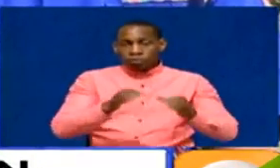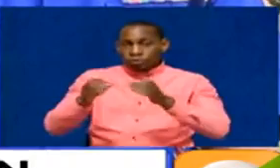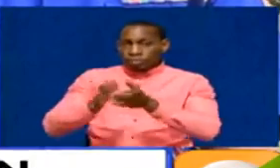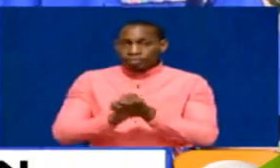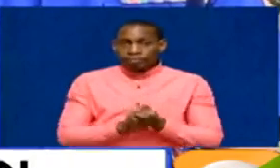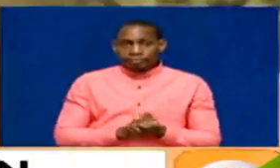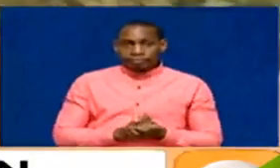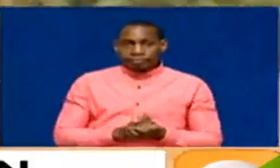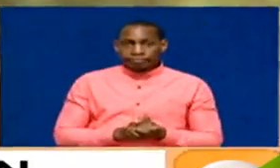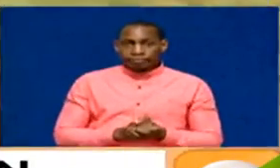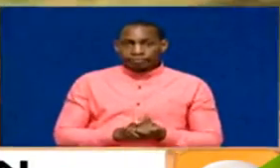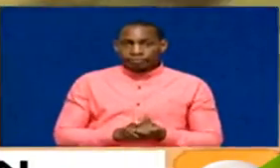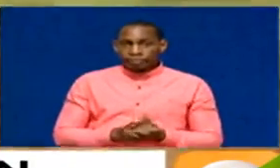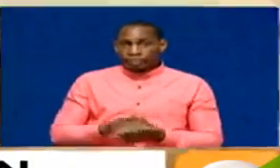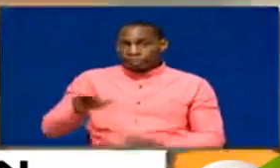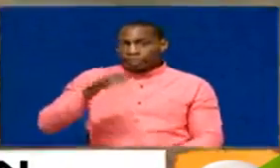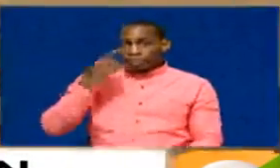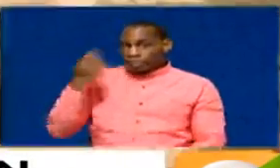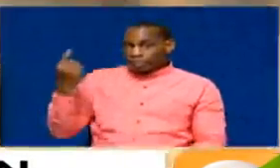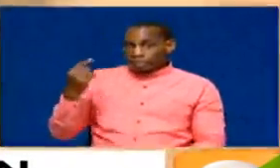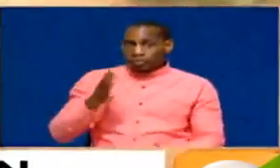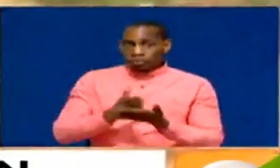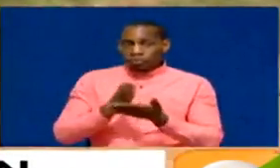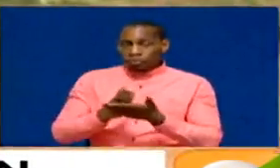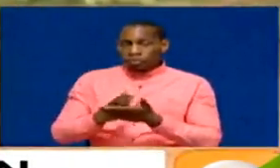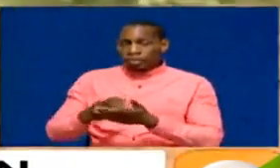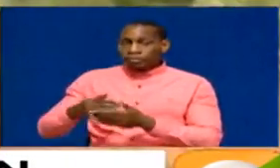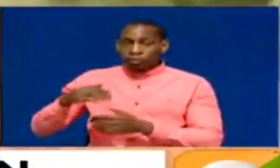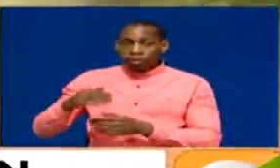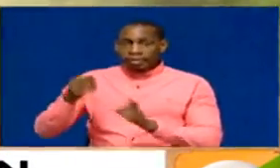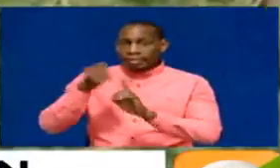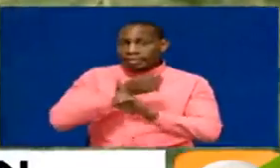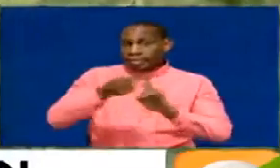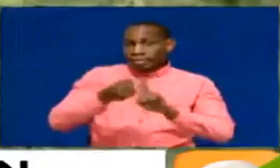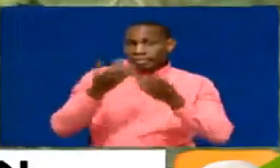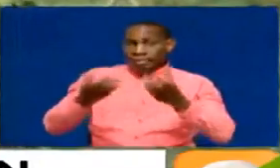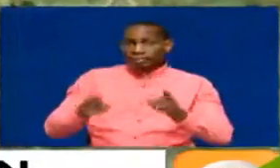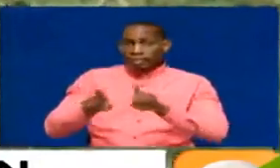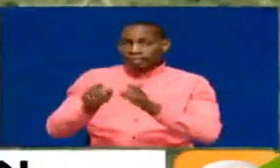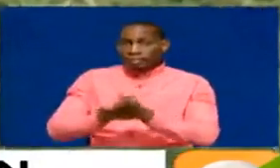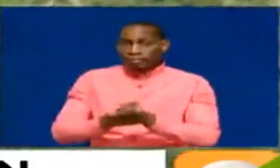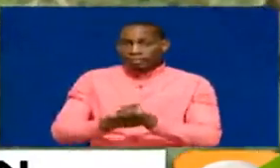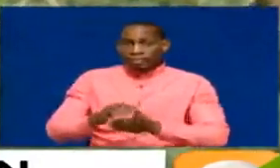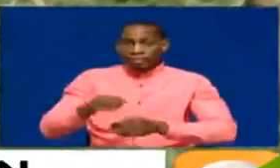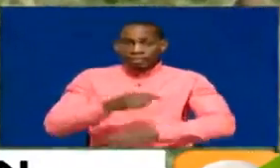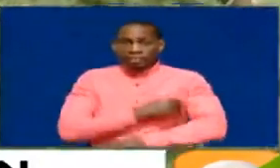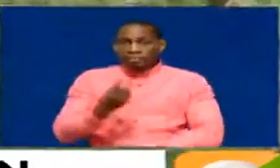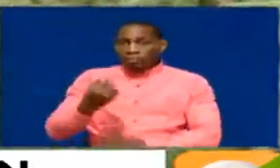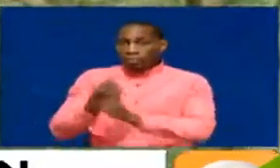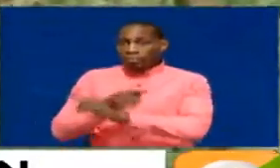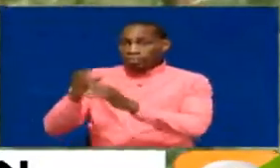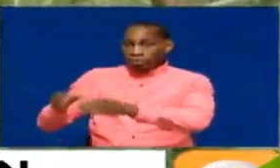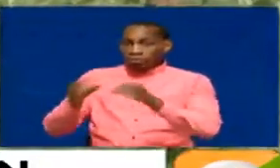are already there on the ground. Mukutani location, which has been the center of banditry attacks, one that had two chiefs from two